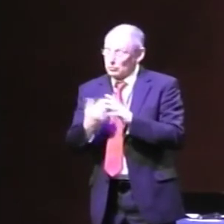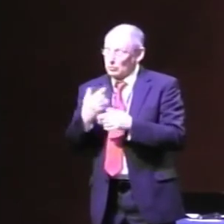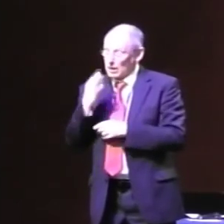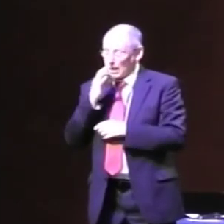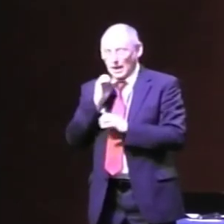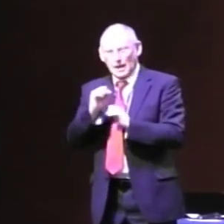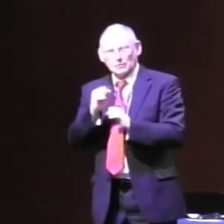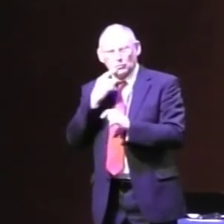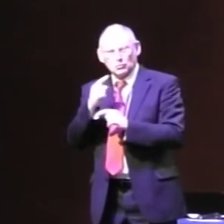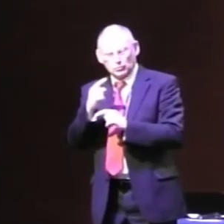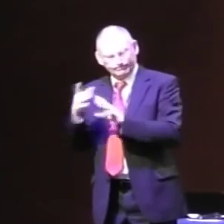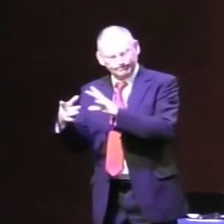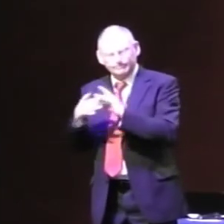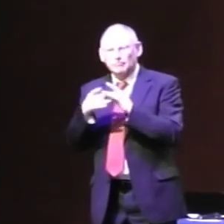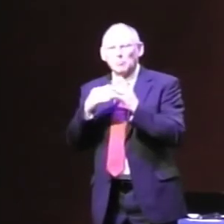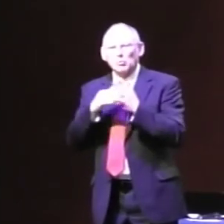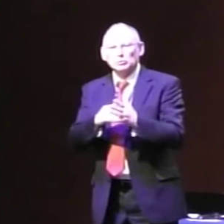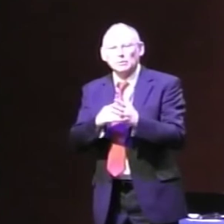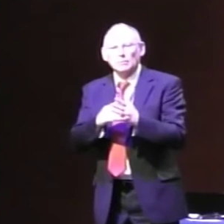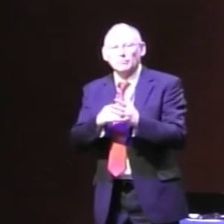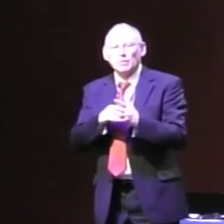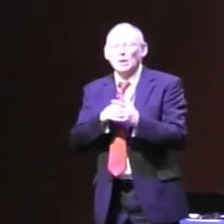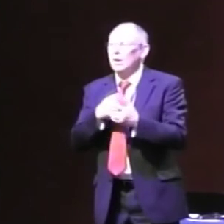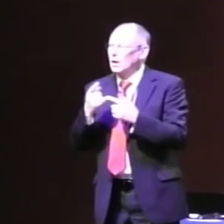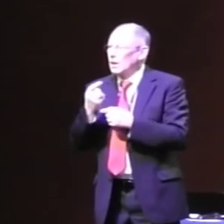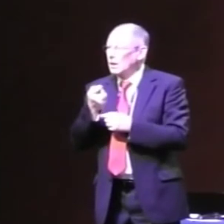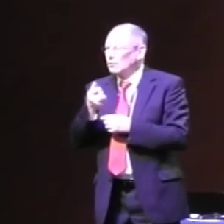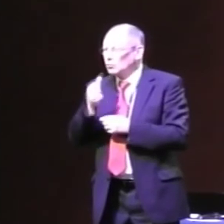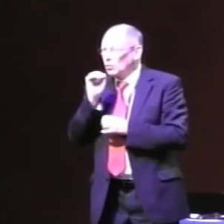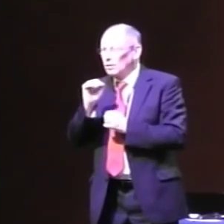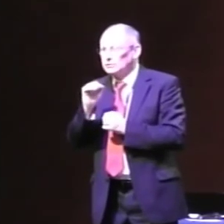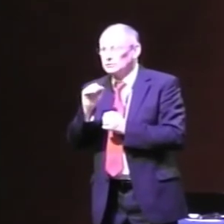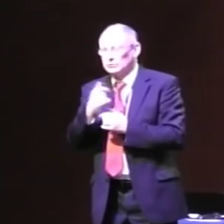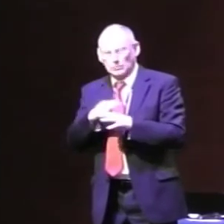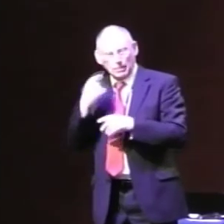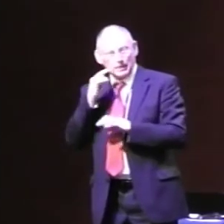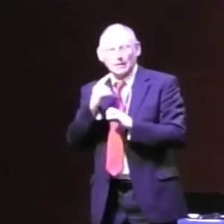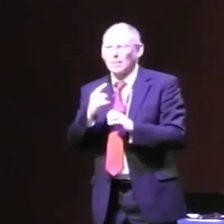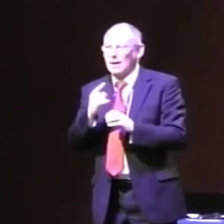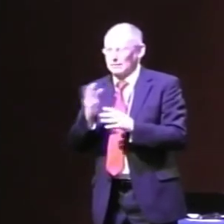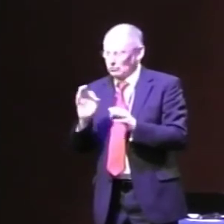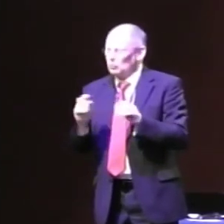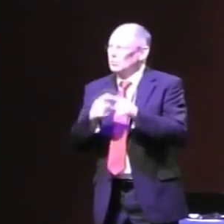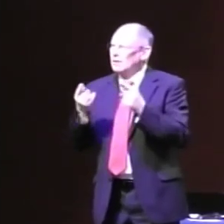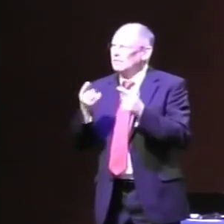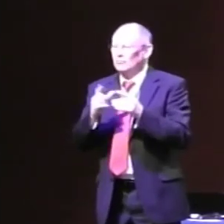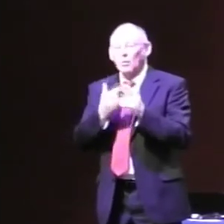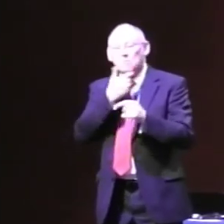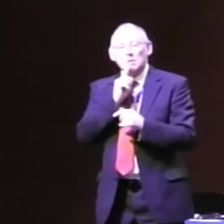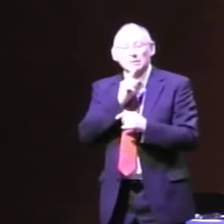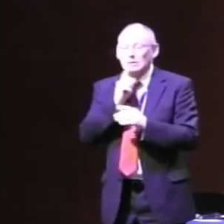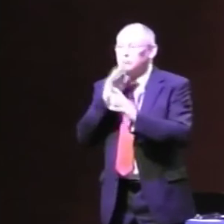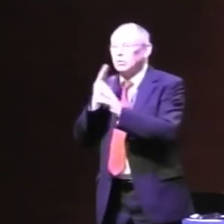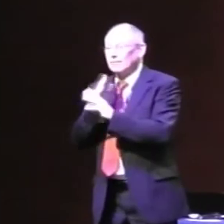to take in relation to this motion. For those of you who have a little knowledge of our prisons, you could be forgiven for thinking that there's little difference between what happens in our public and